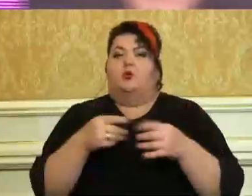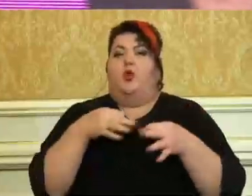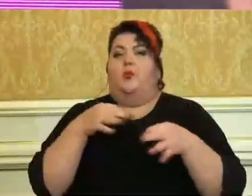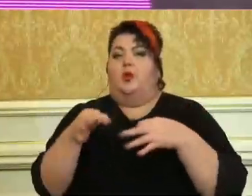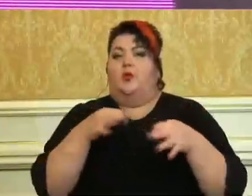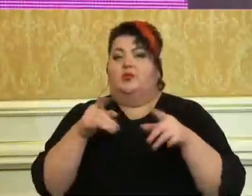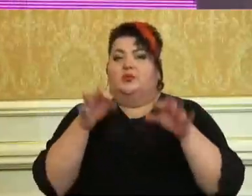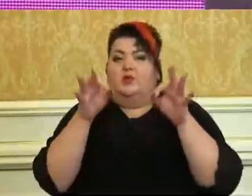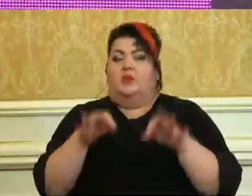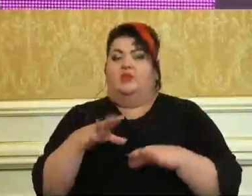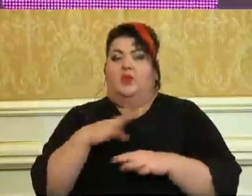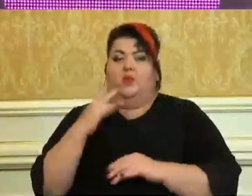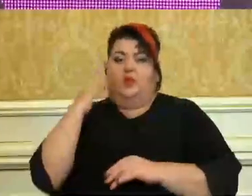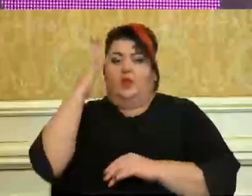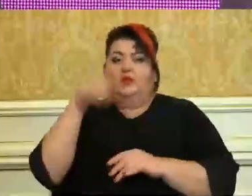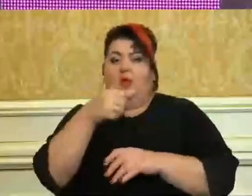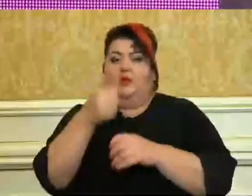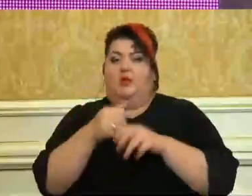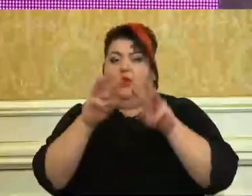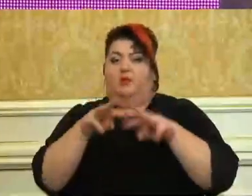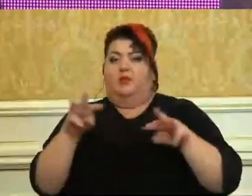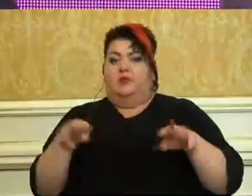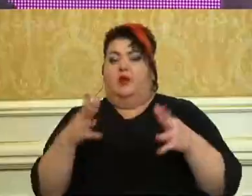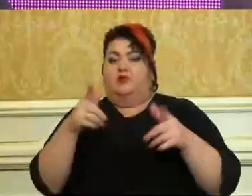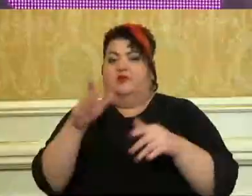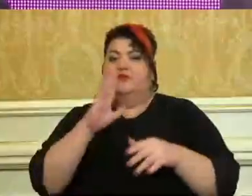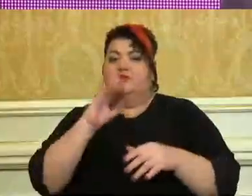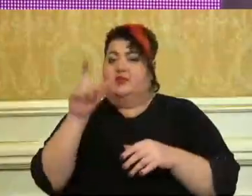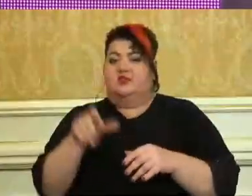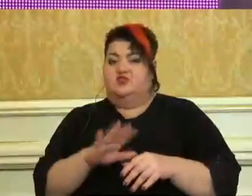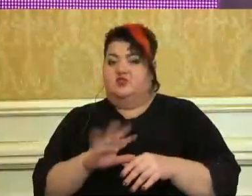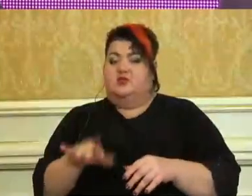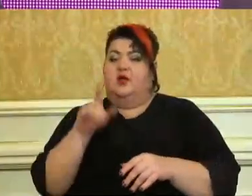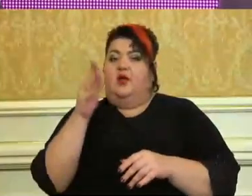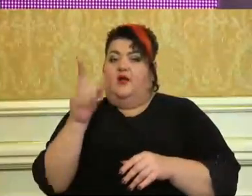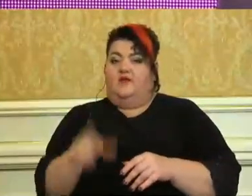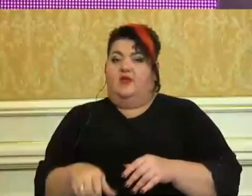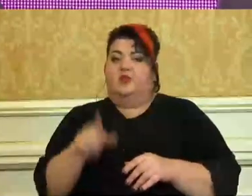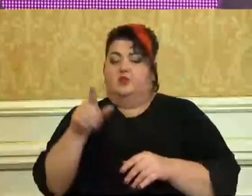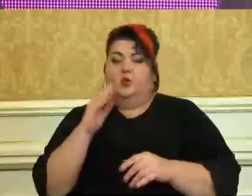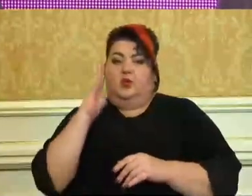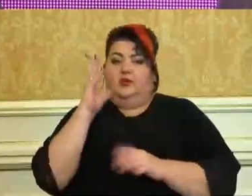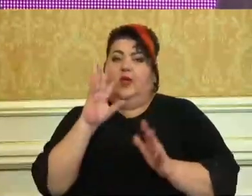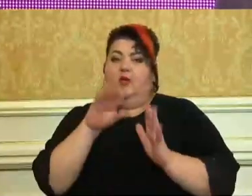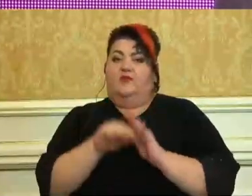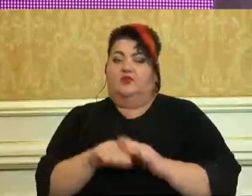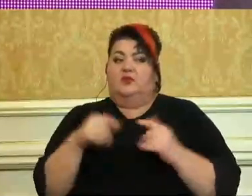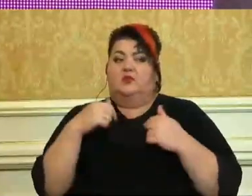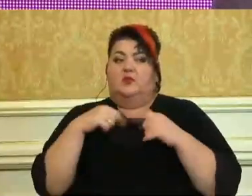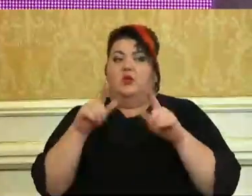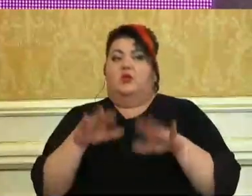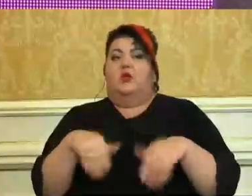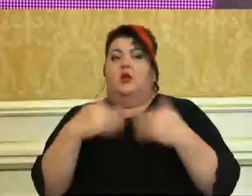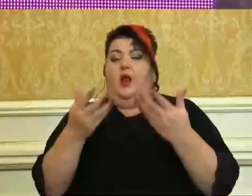like to commend. That was the idea from the Prime Minister. The Prime Minister is a man, but that was